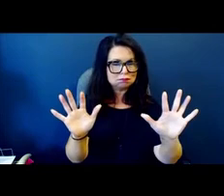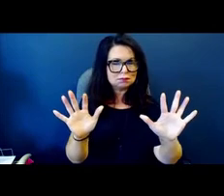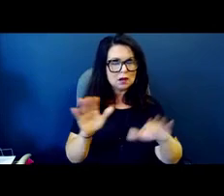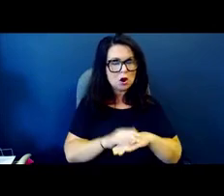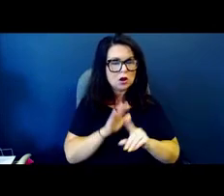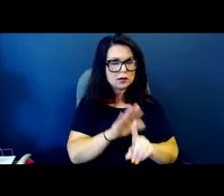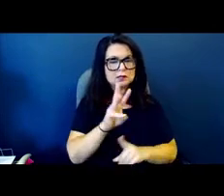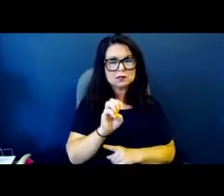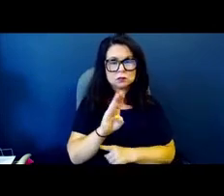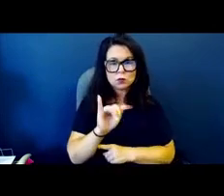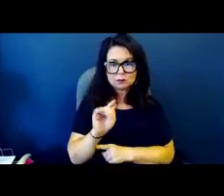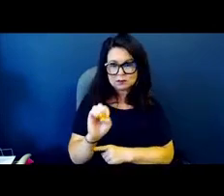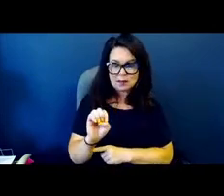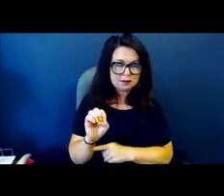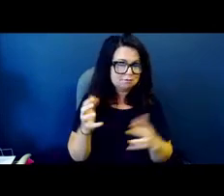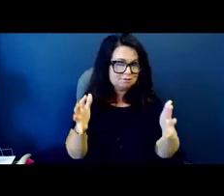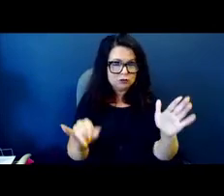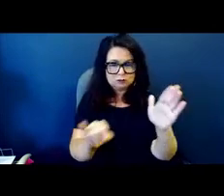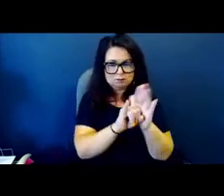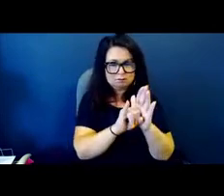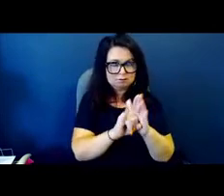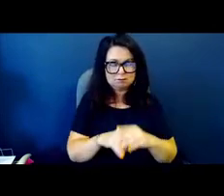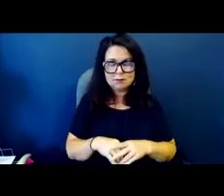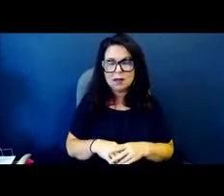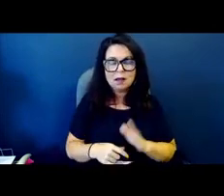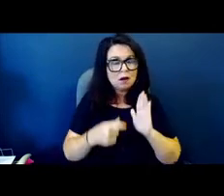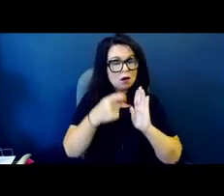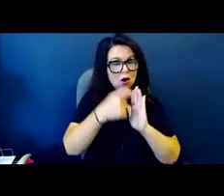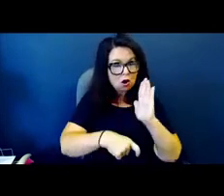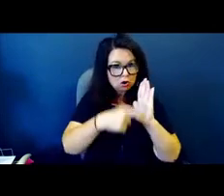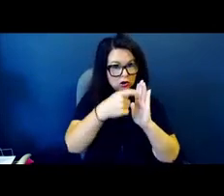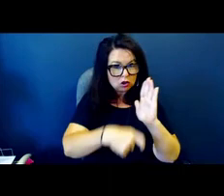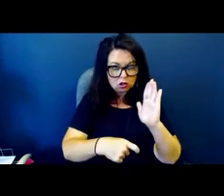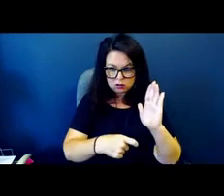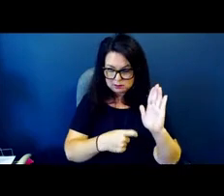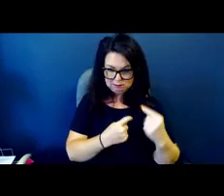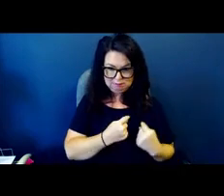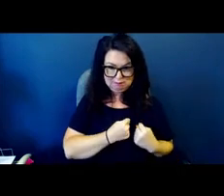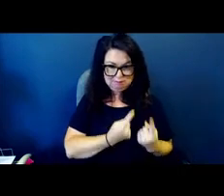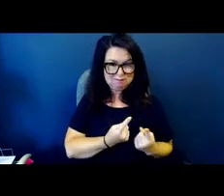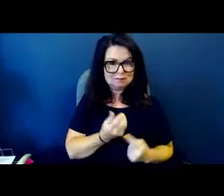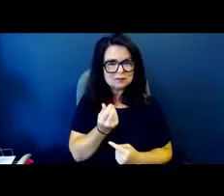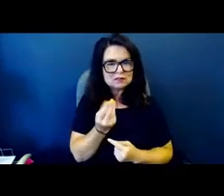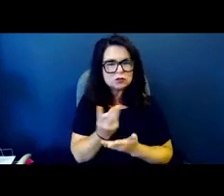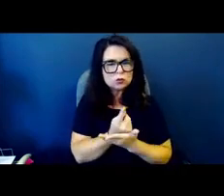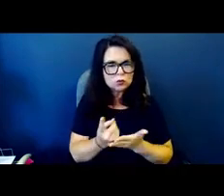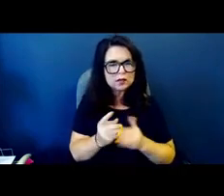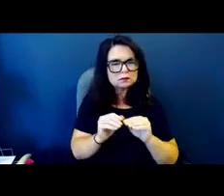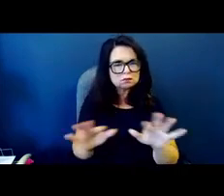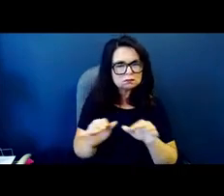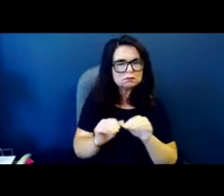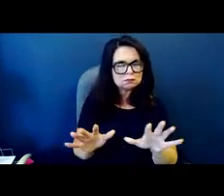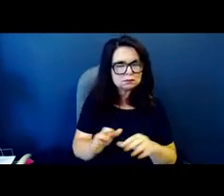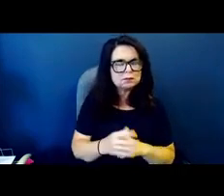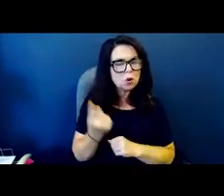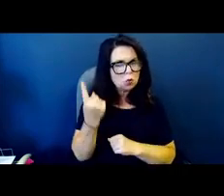website and articles that have come out even within the last couple of weeks. There was an article that came out that